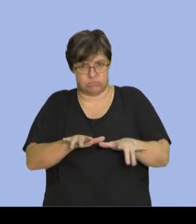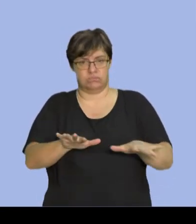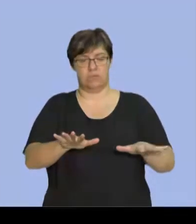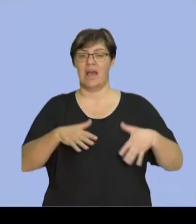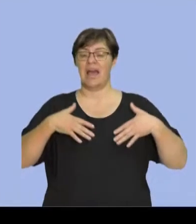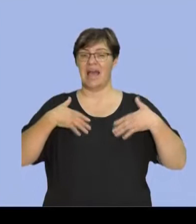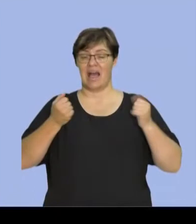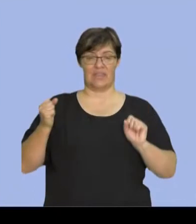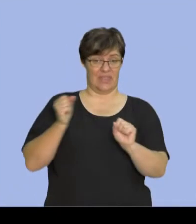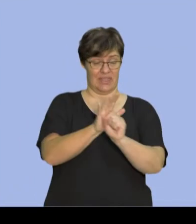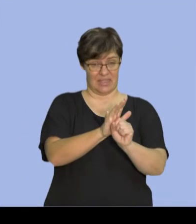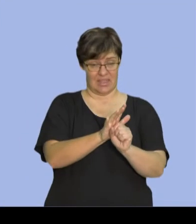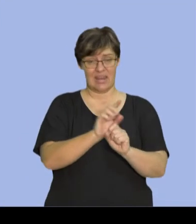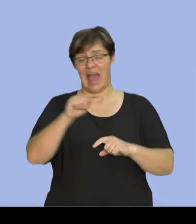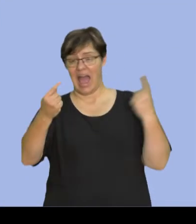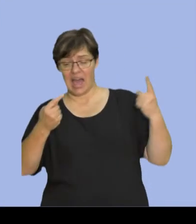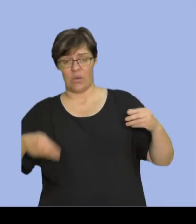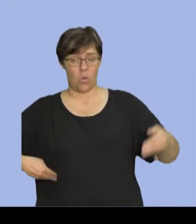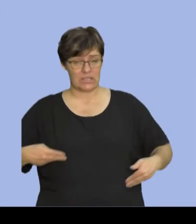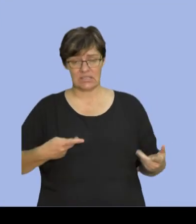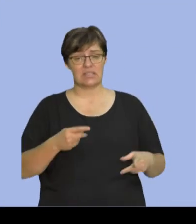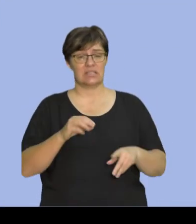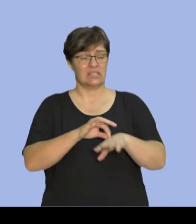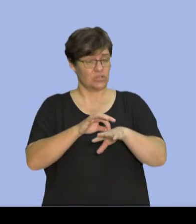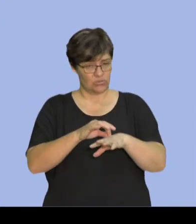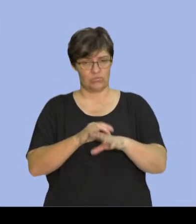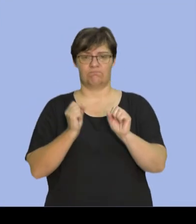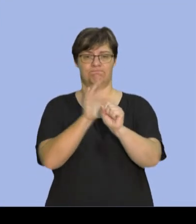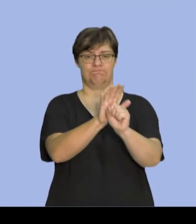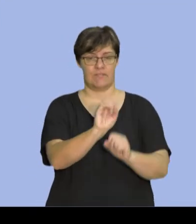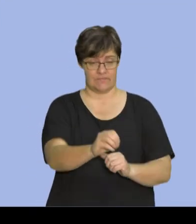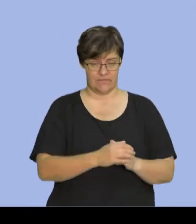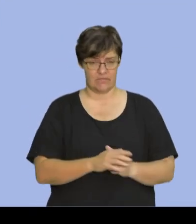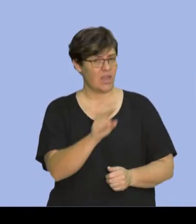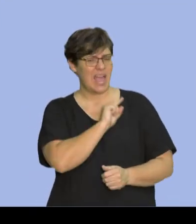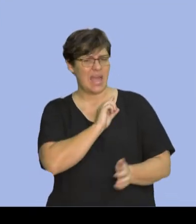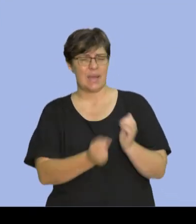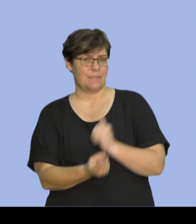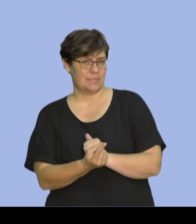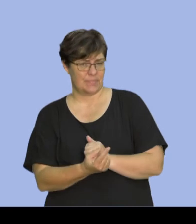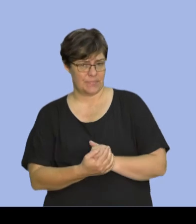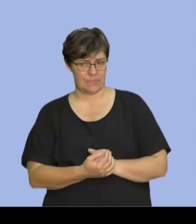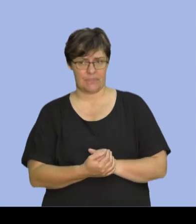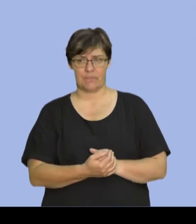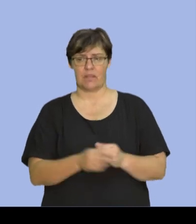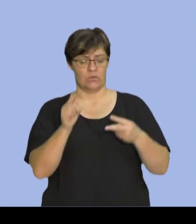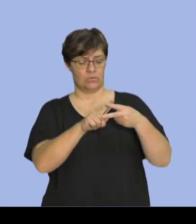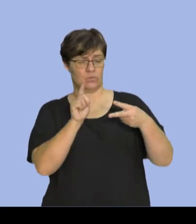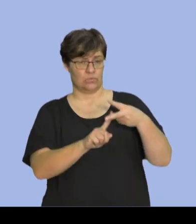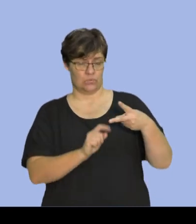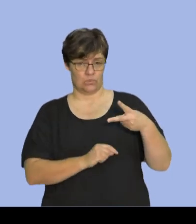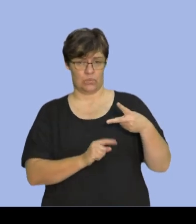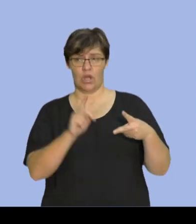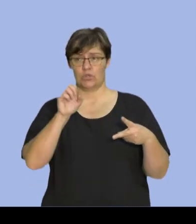health and attack other healthy organs and tissues. Let's see why this occurs. There are two major types